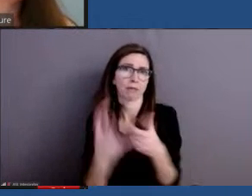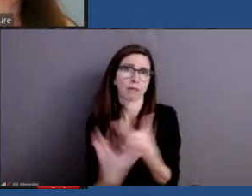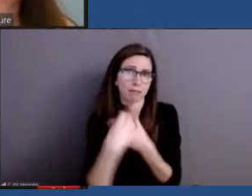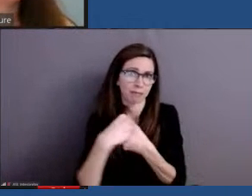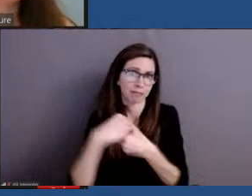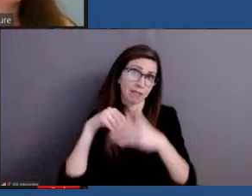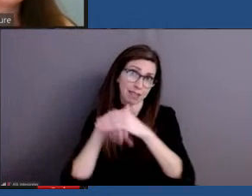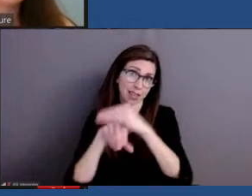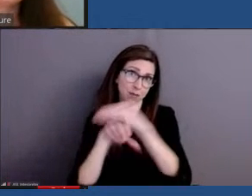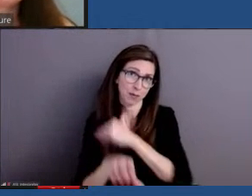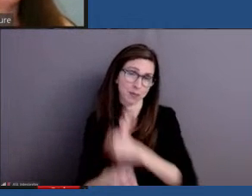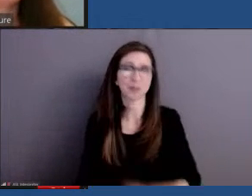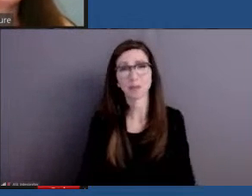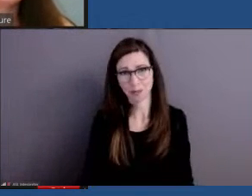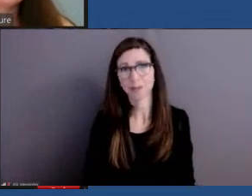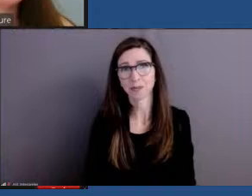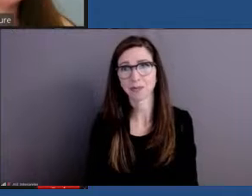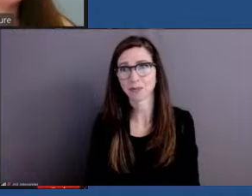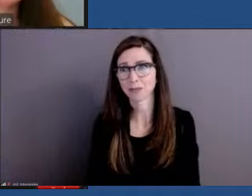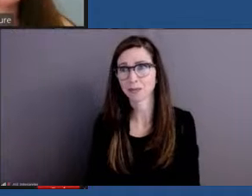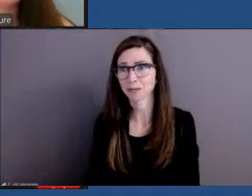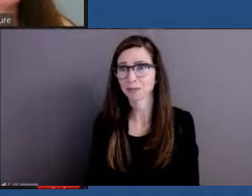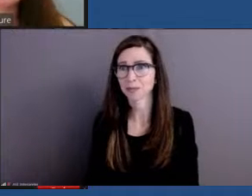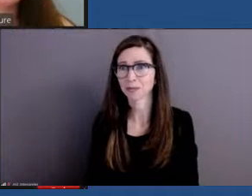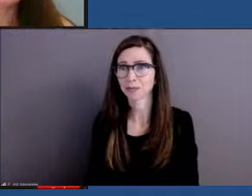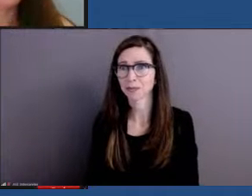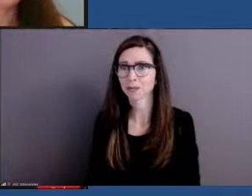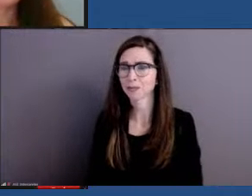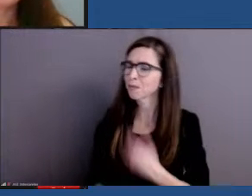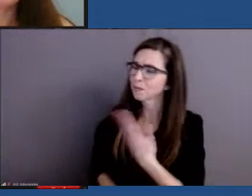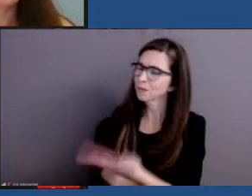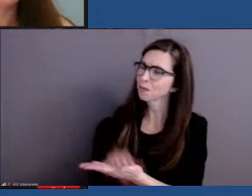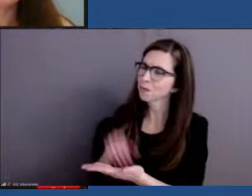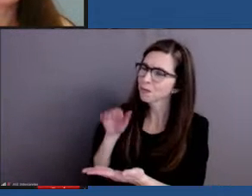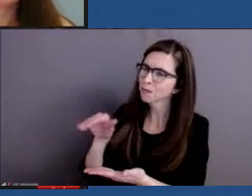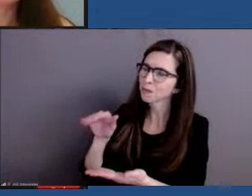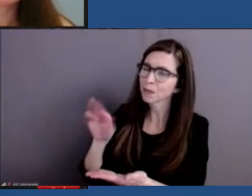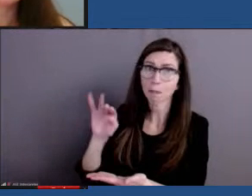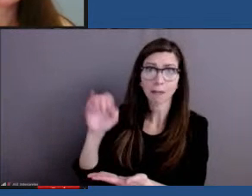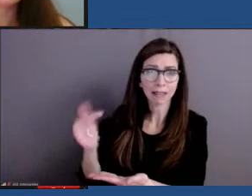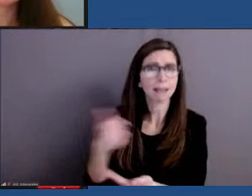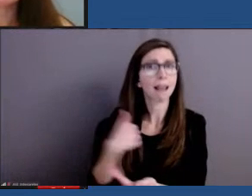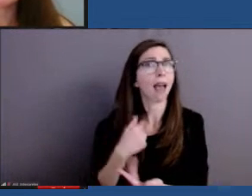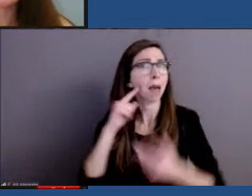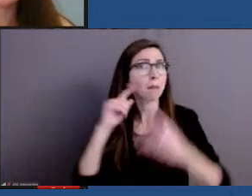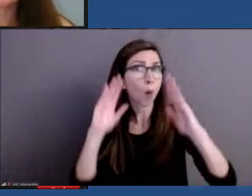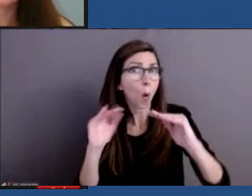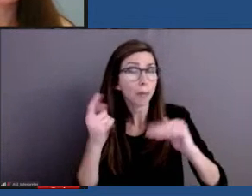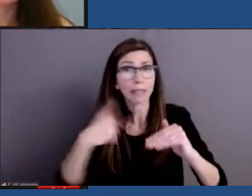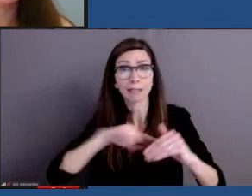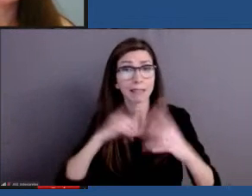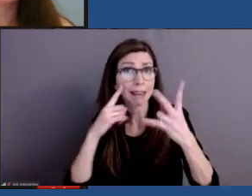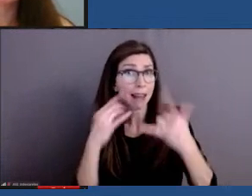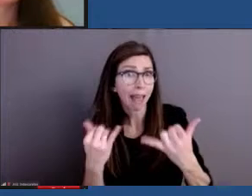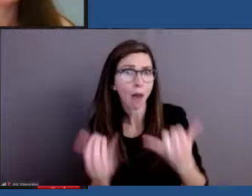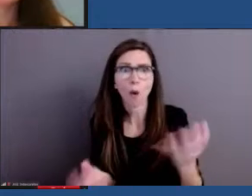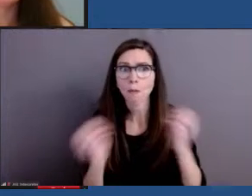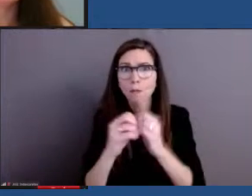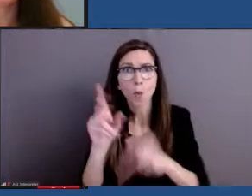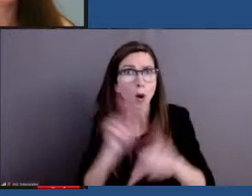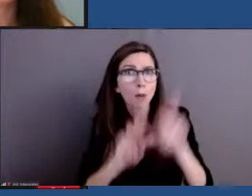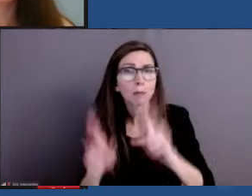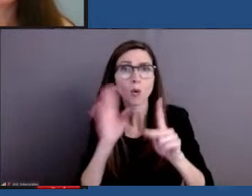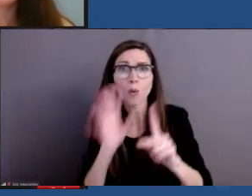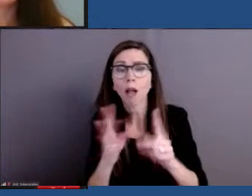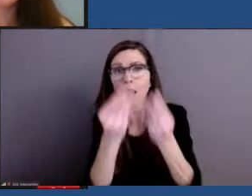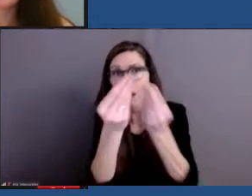Thank you, Megan. I hope by sharing this information, more people will choose to share their knowledge and experience with the city